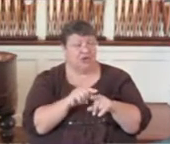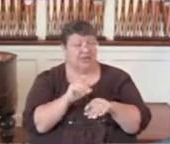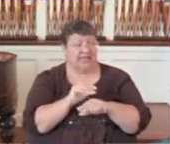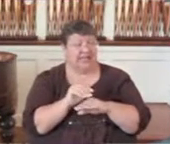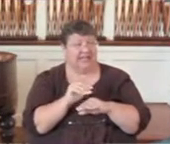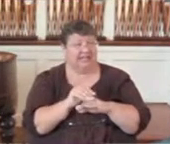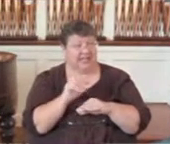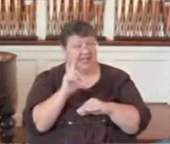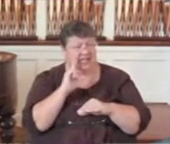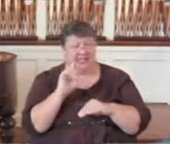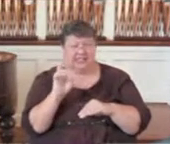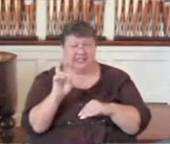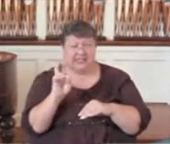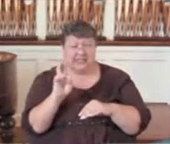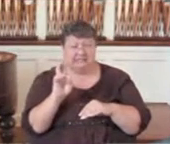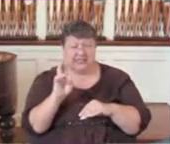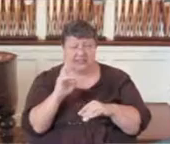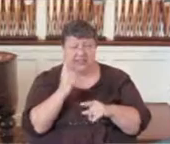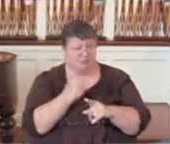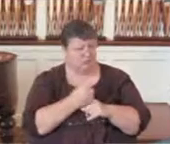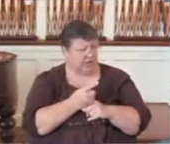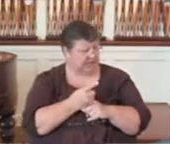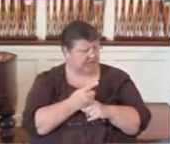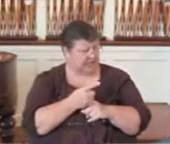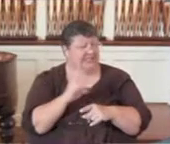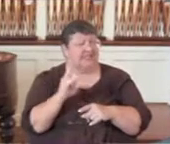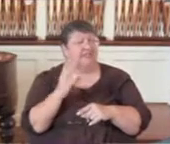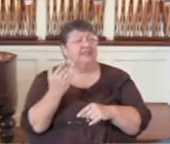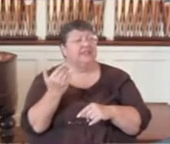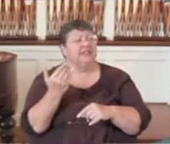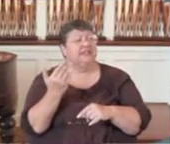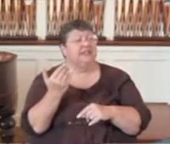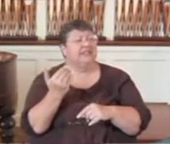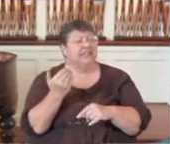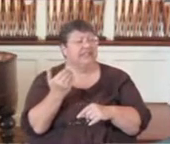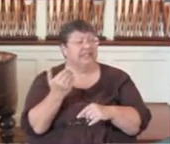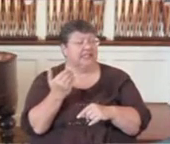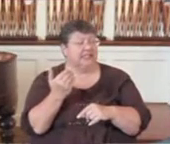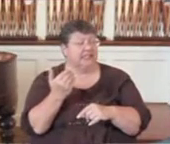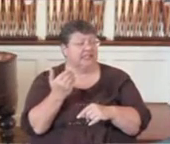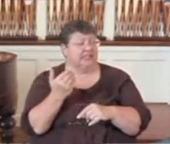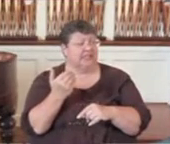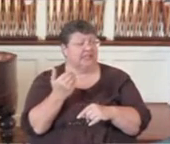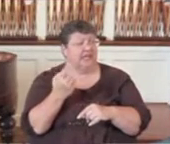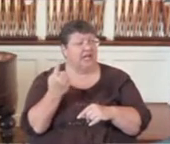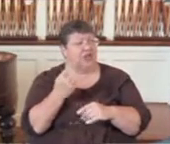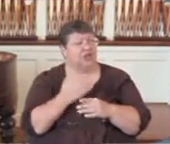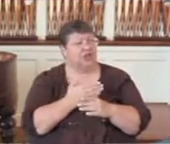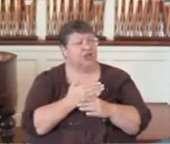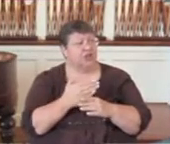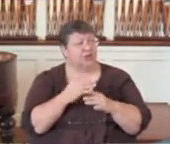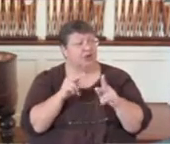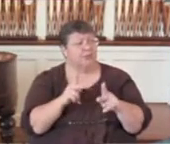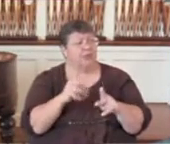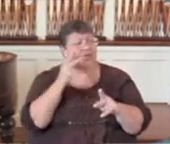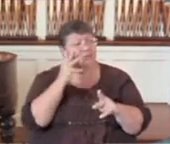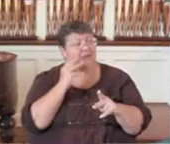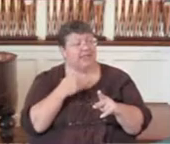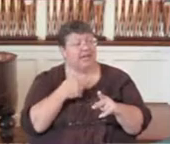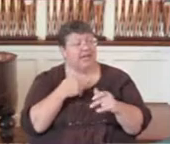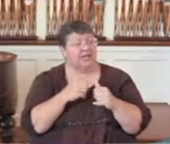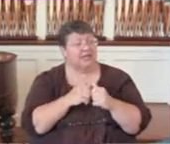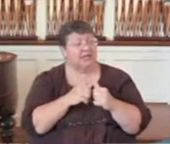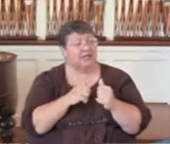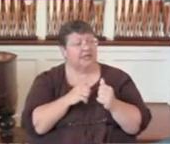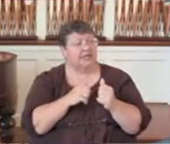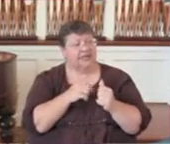and also in the evening, I believe, at 7? Is that right? 15. 7:15. And I'll just share a little personal experience I had with the